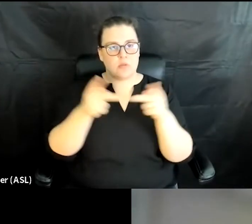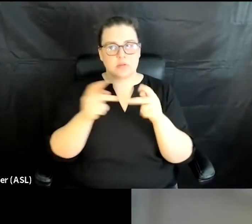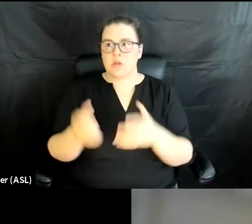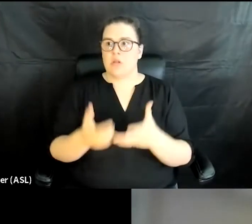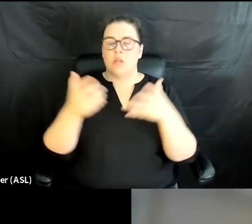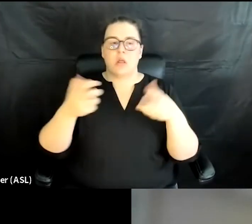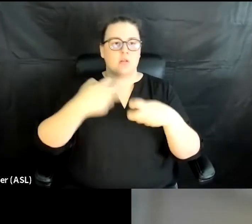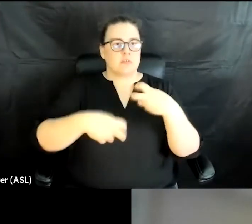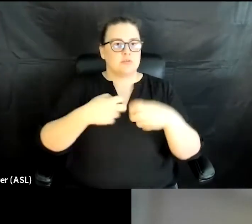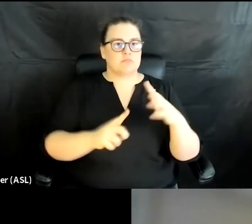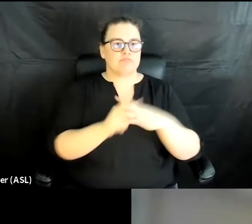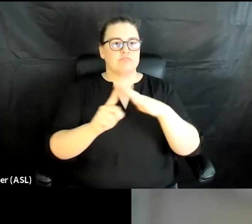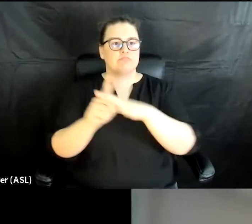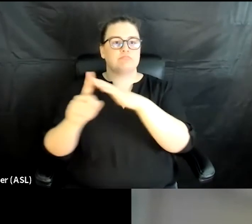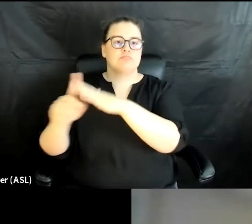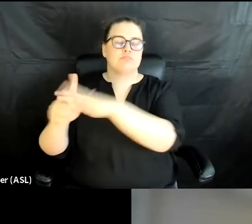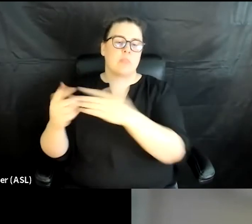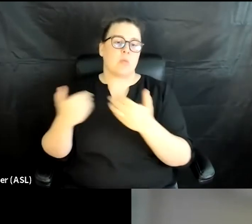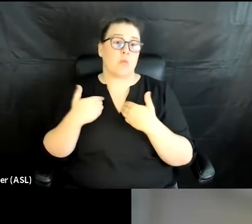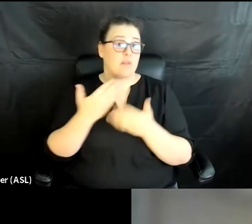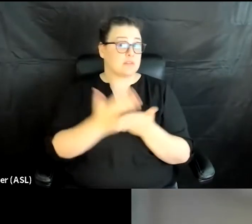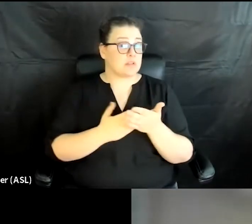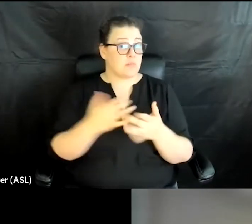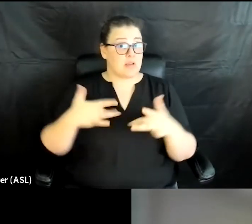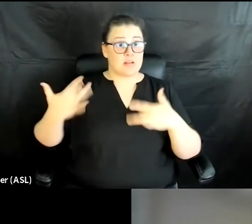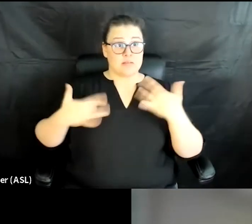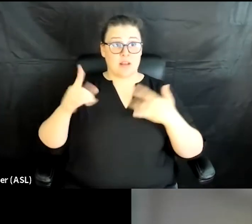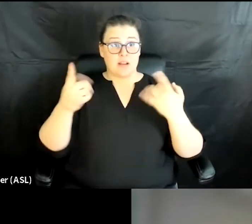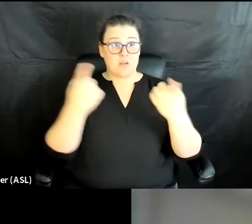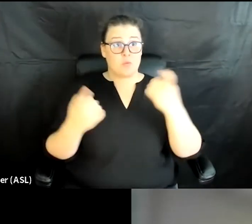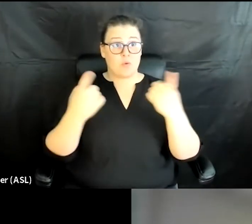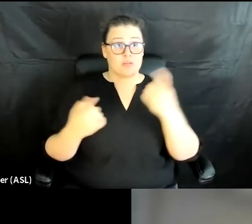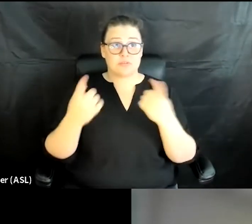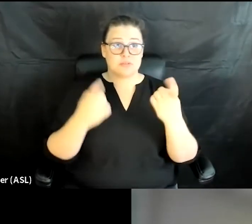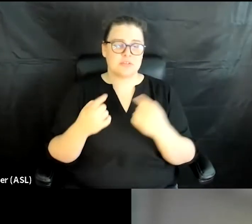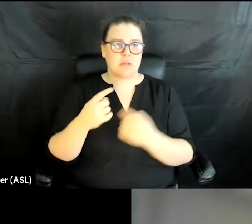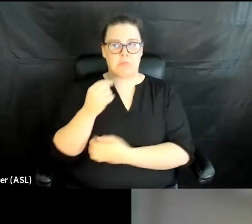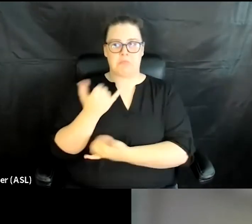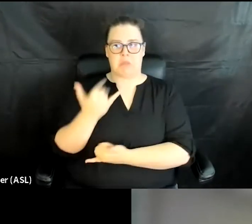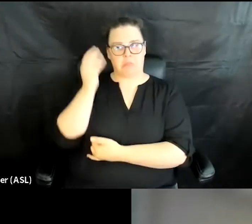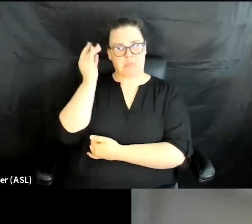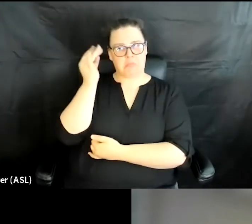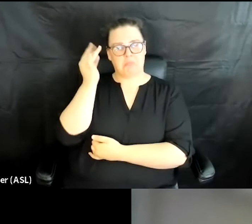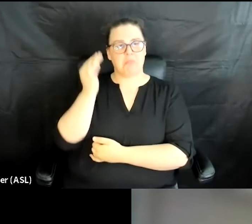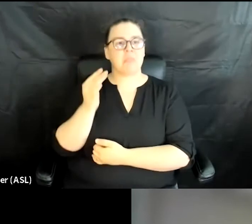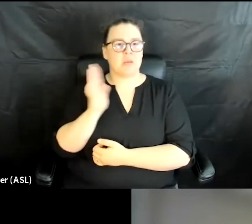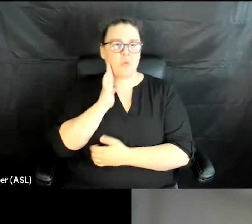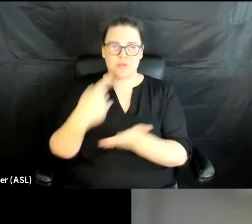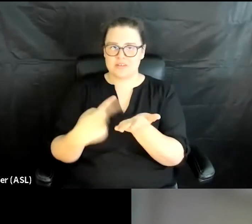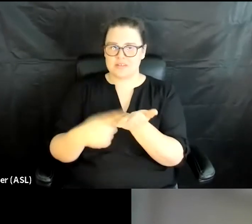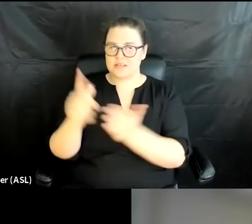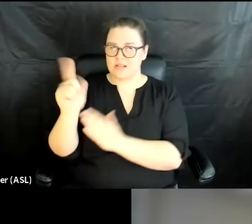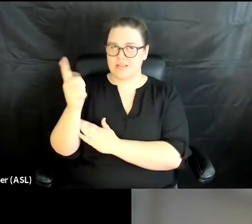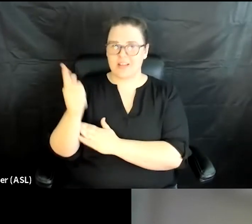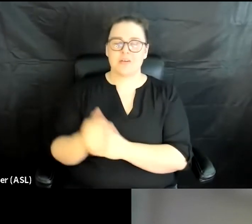some exciting questions that are popping up that are raising our consciousness even further in the chat that we'll get to later.